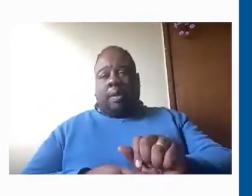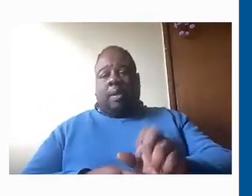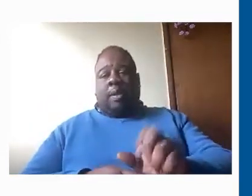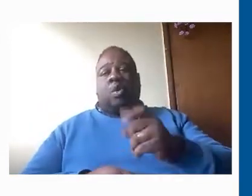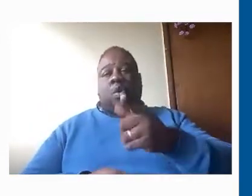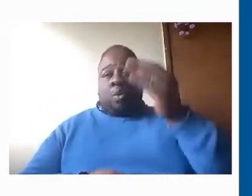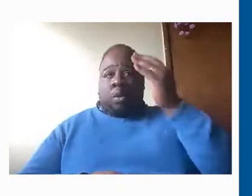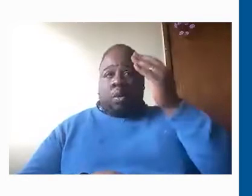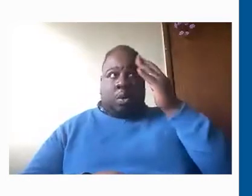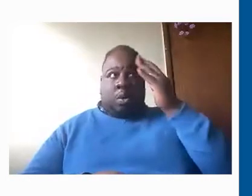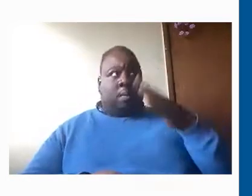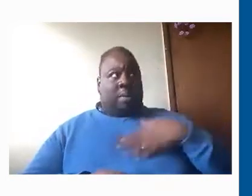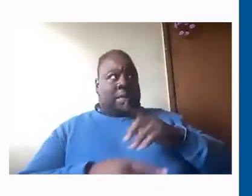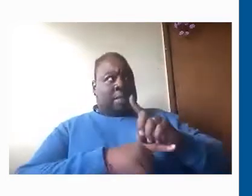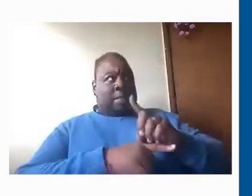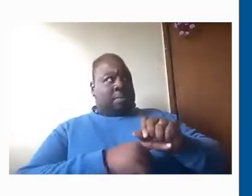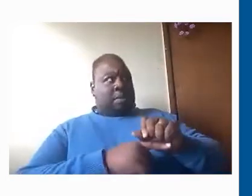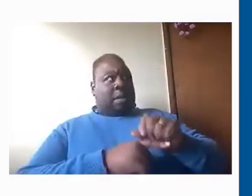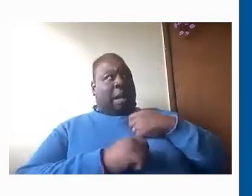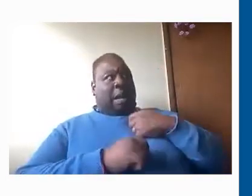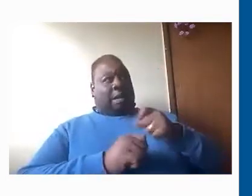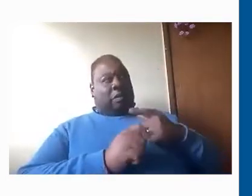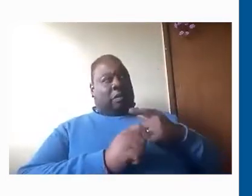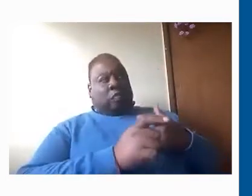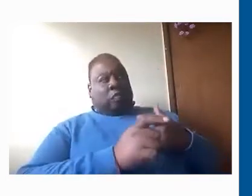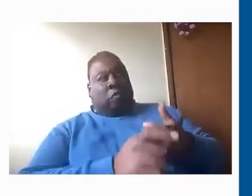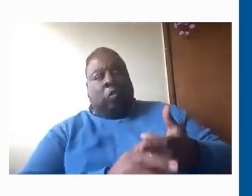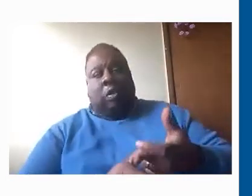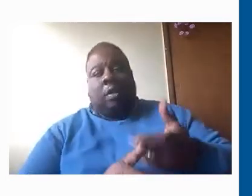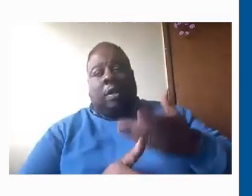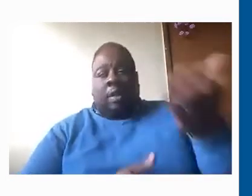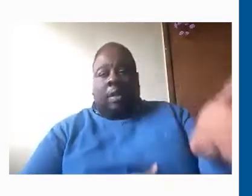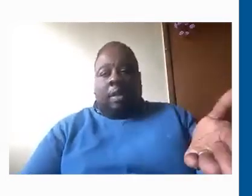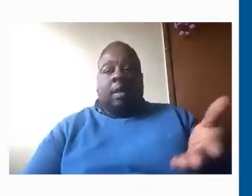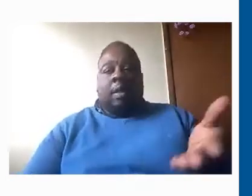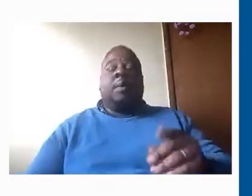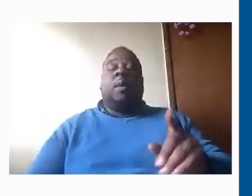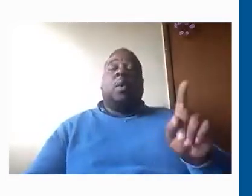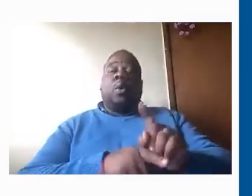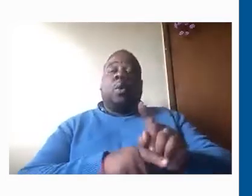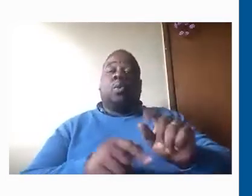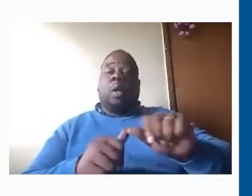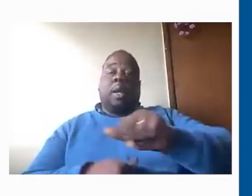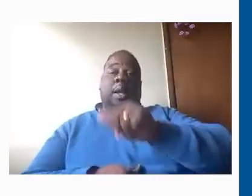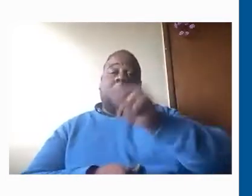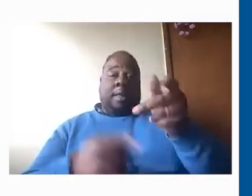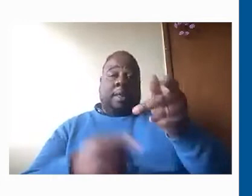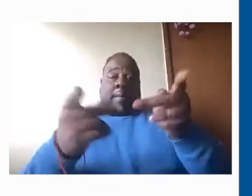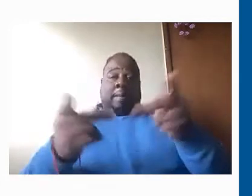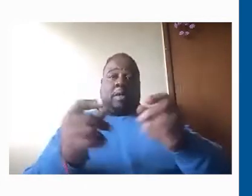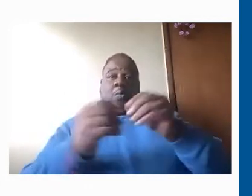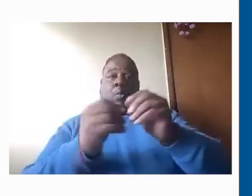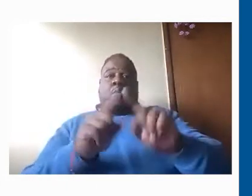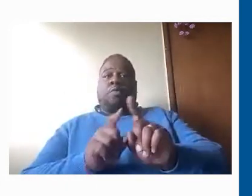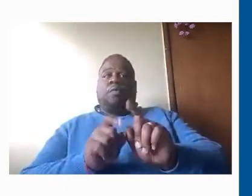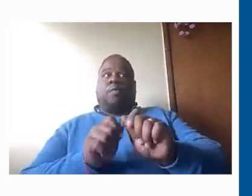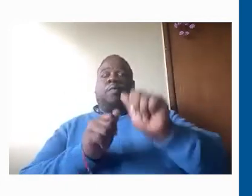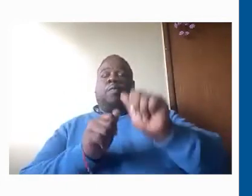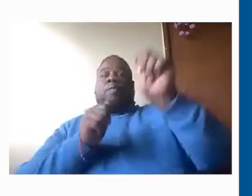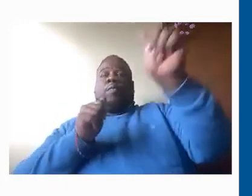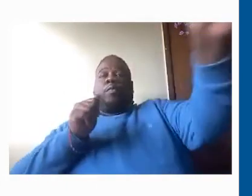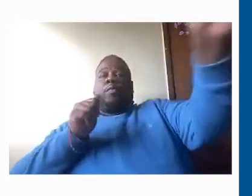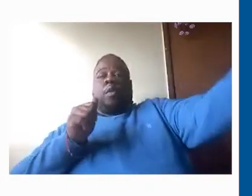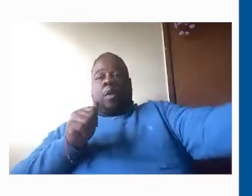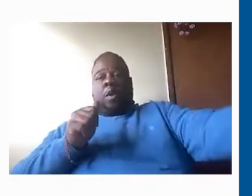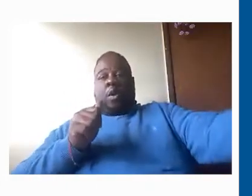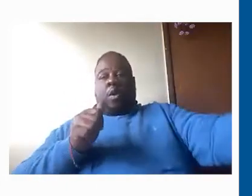possible? So a meeting place near, but also a meeting place further away is also key. That could be maybe 2 or 3 blocks away from the